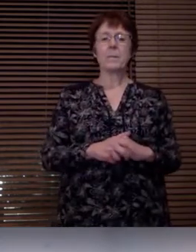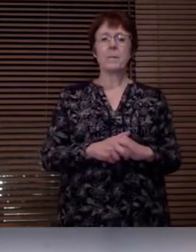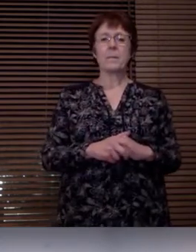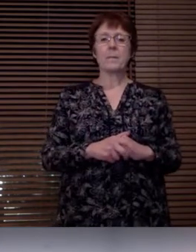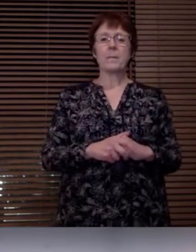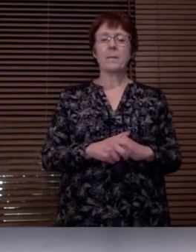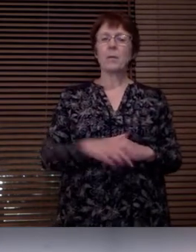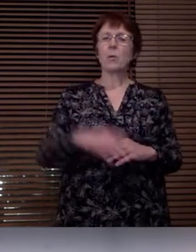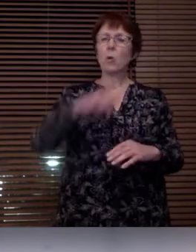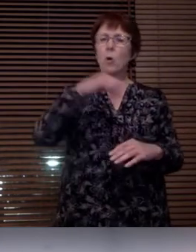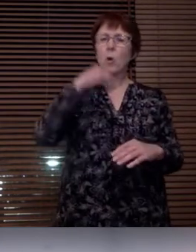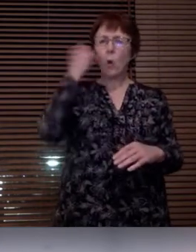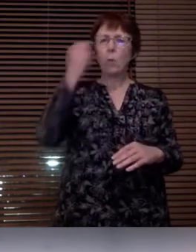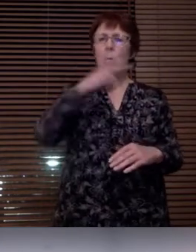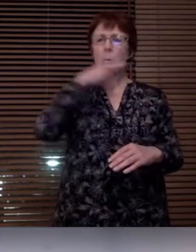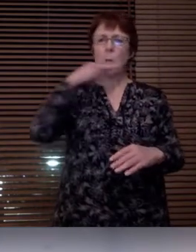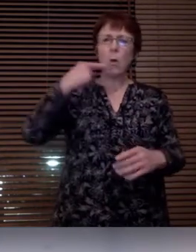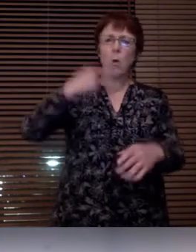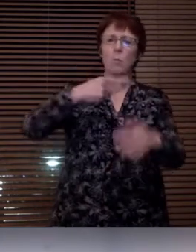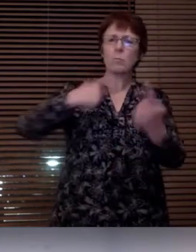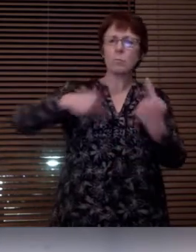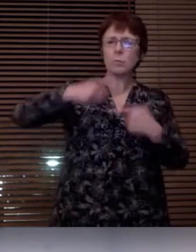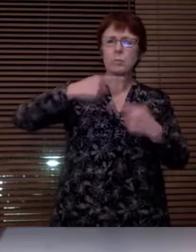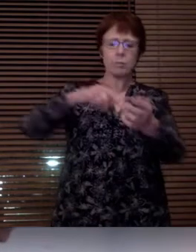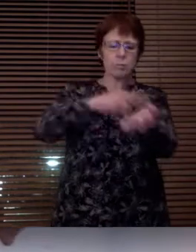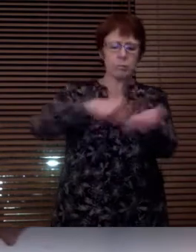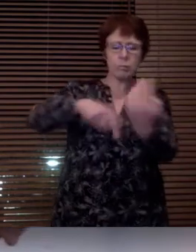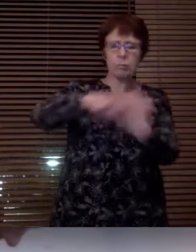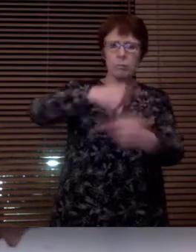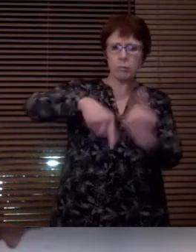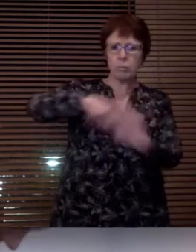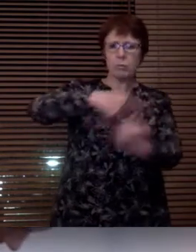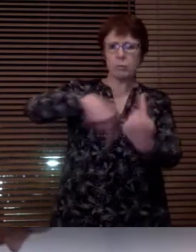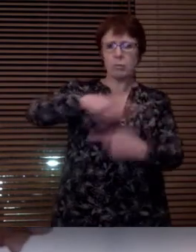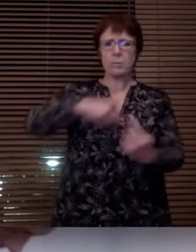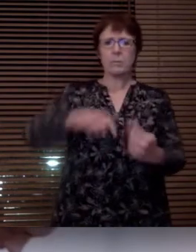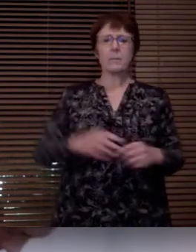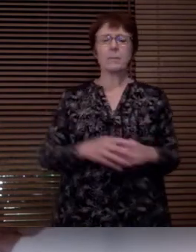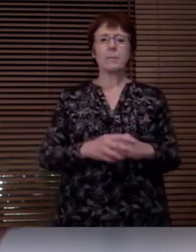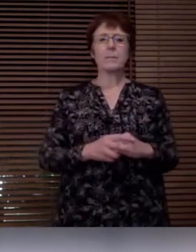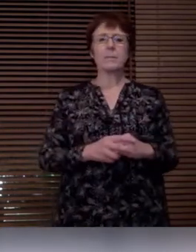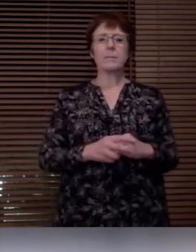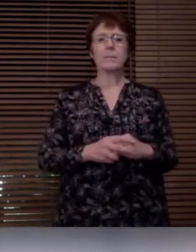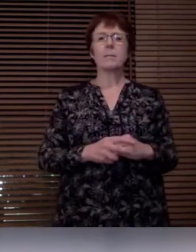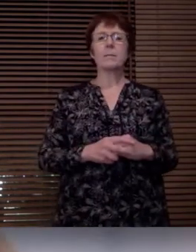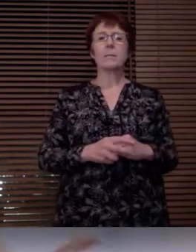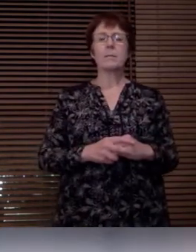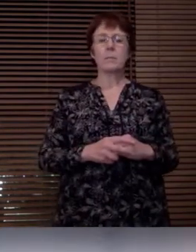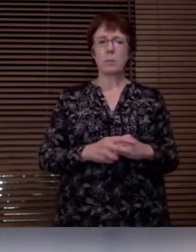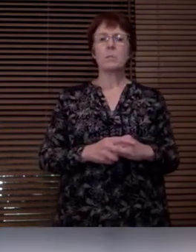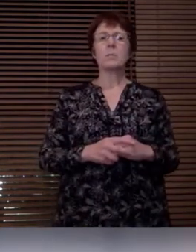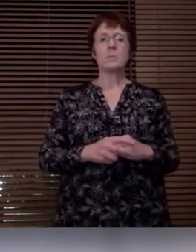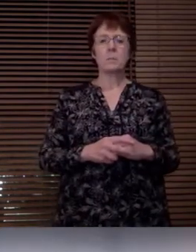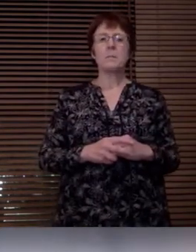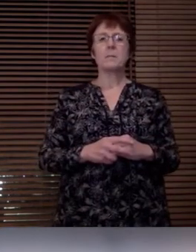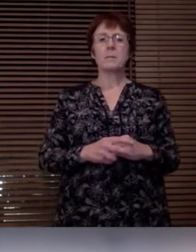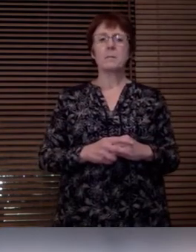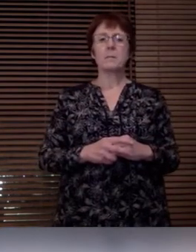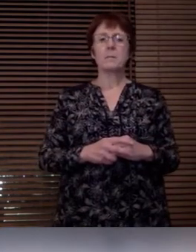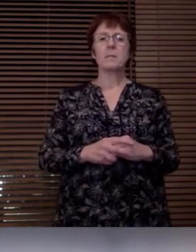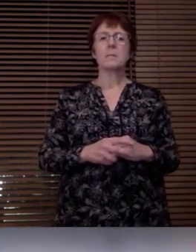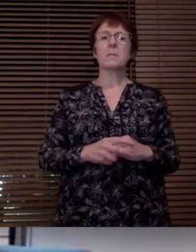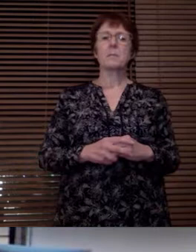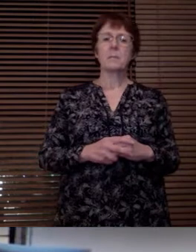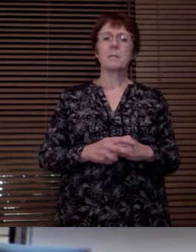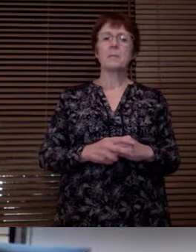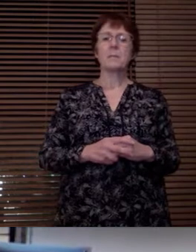area. The last one, we're just going to add a little bit of pressure, 5 seconds. Give it a shake, same